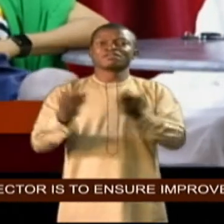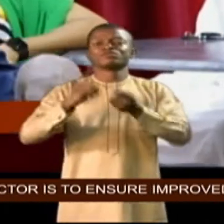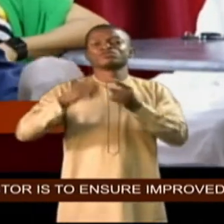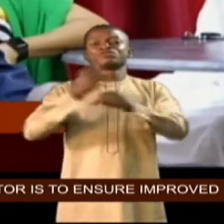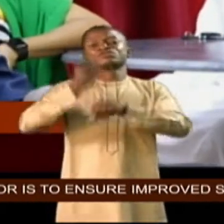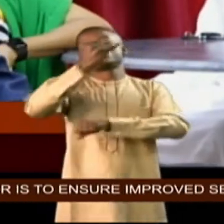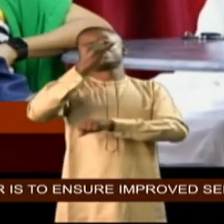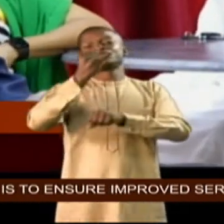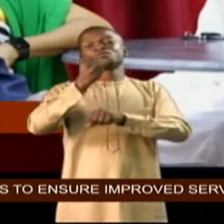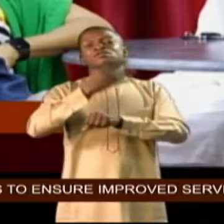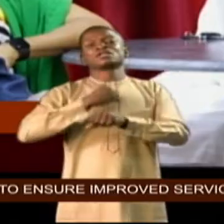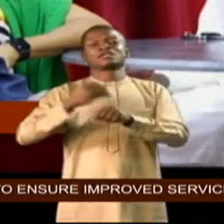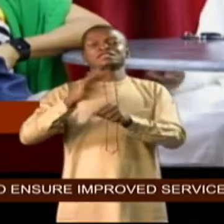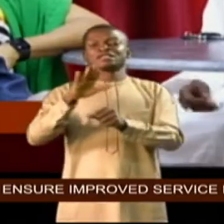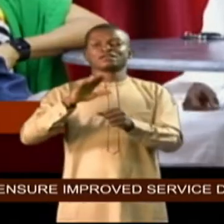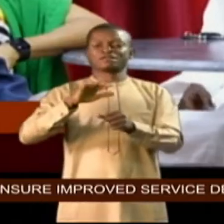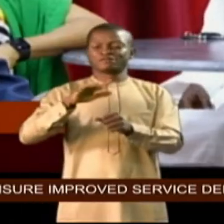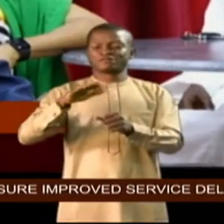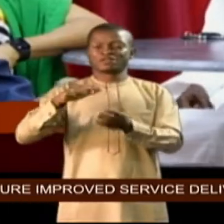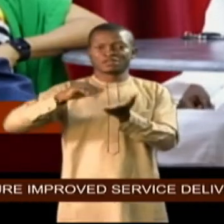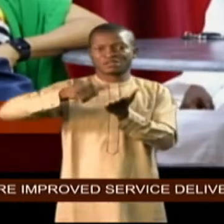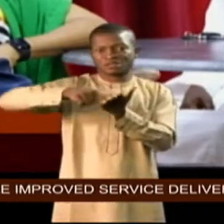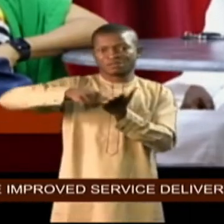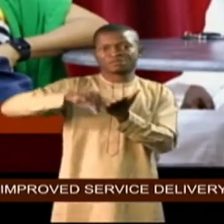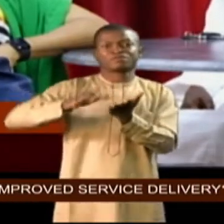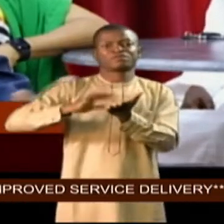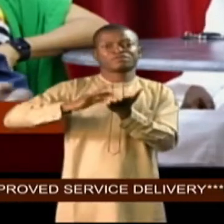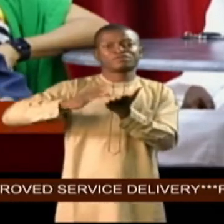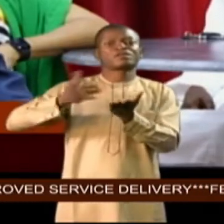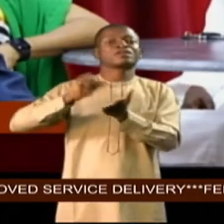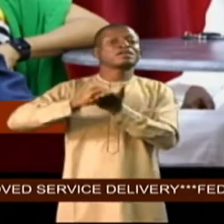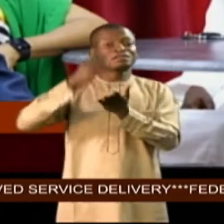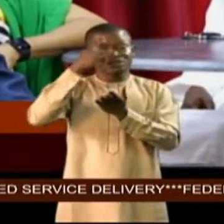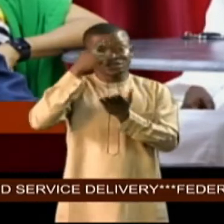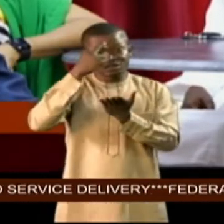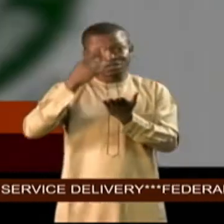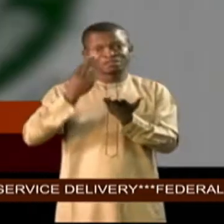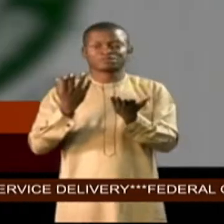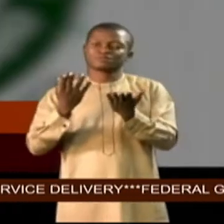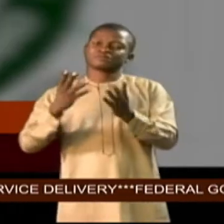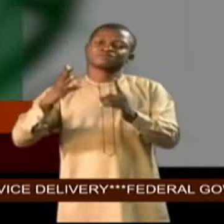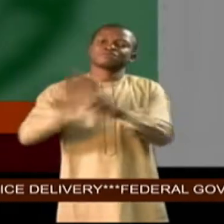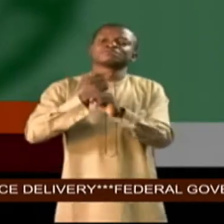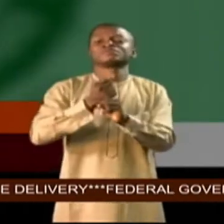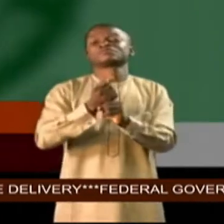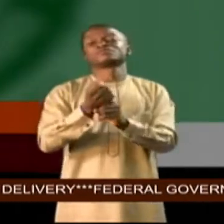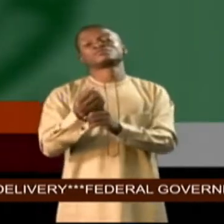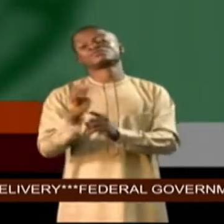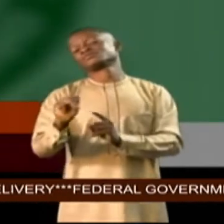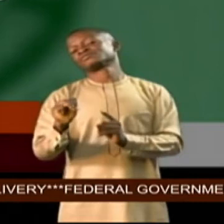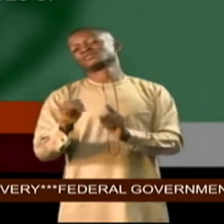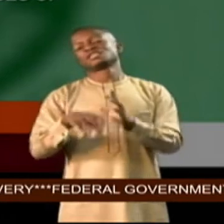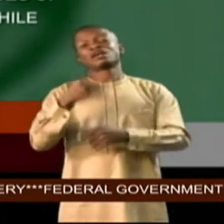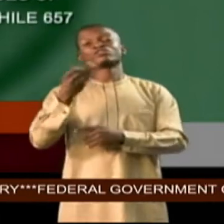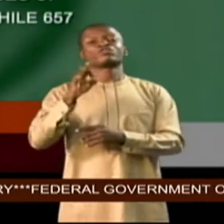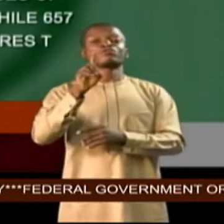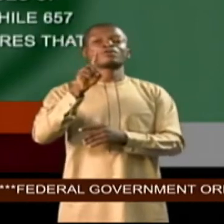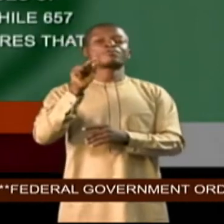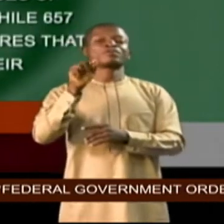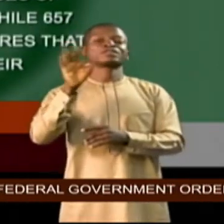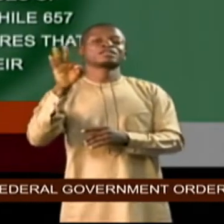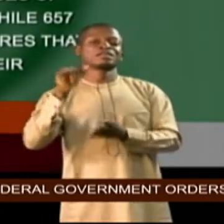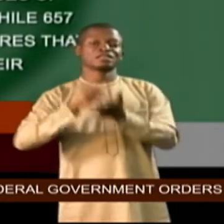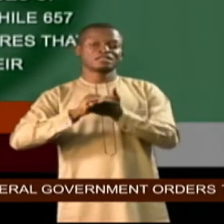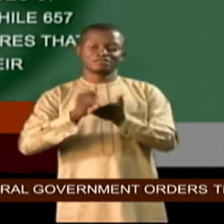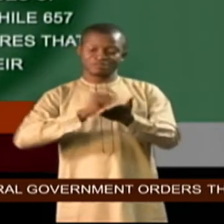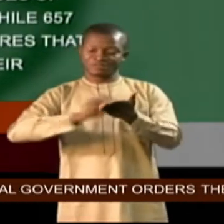and their fingers. That was the reason why he is caught up. Out of the 1.9 candidates who sat